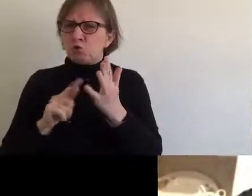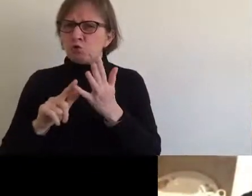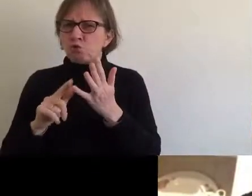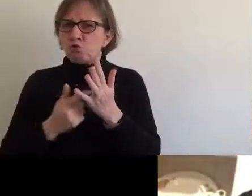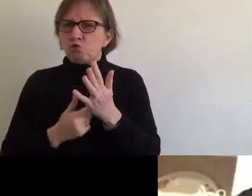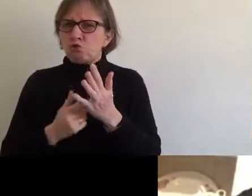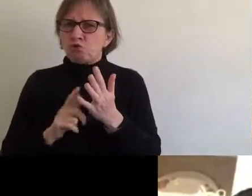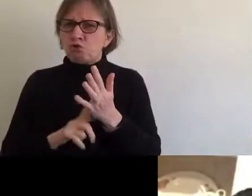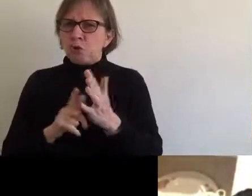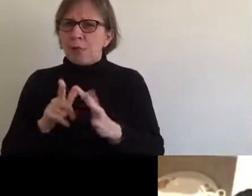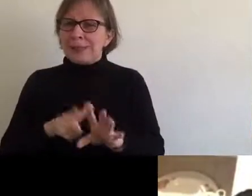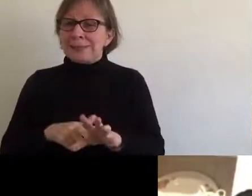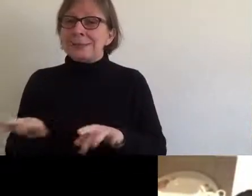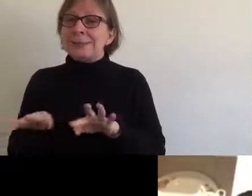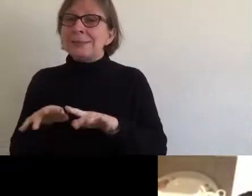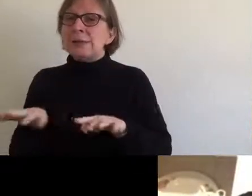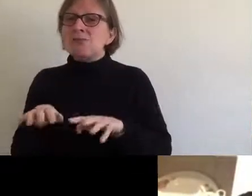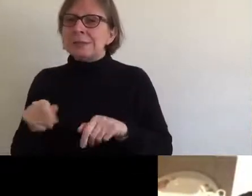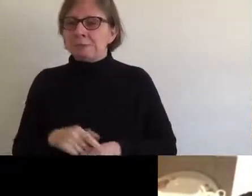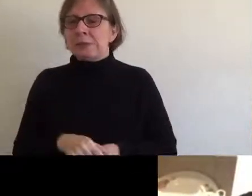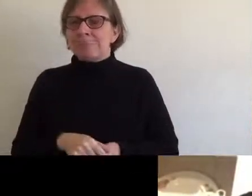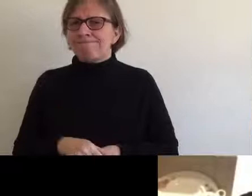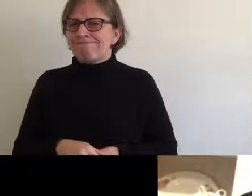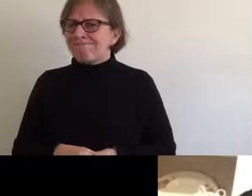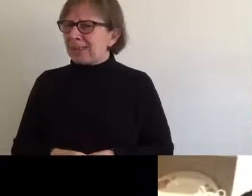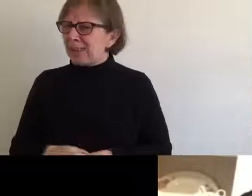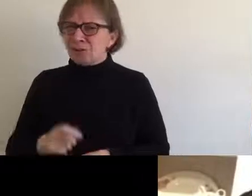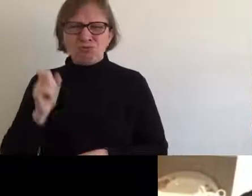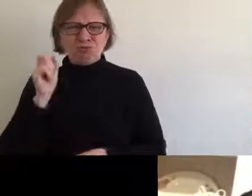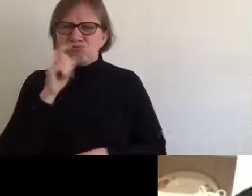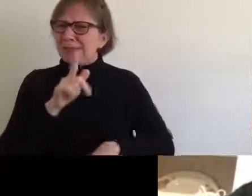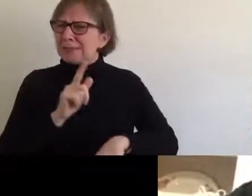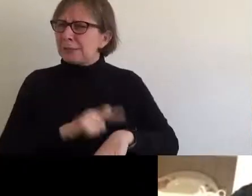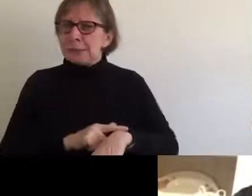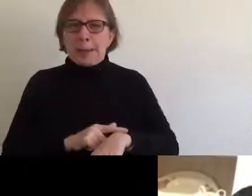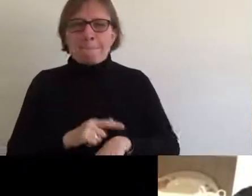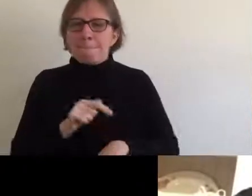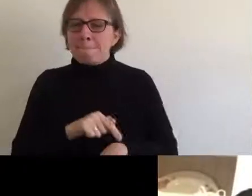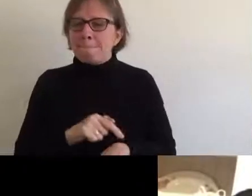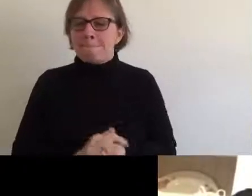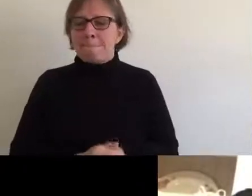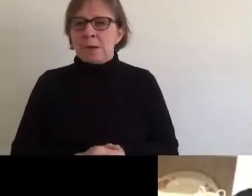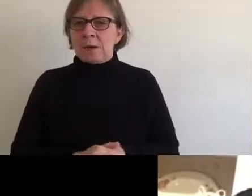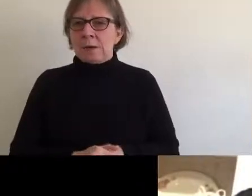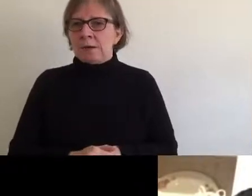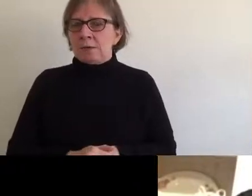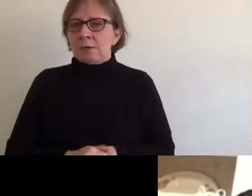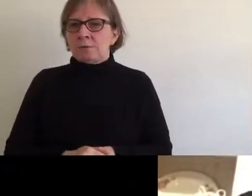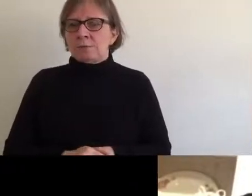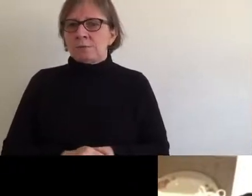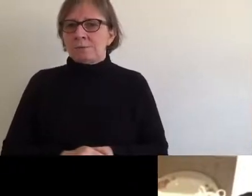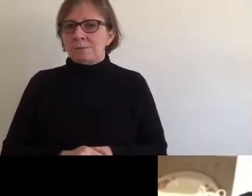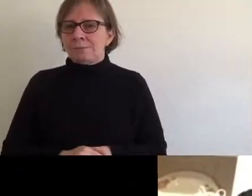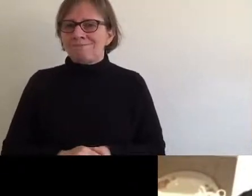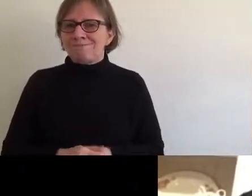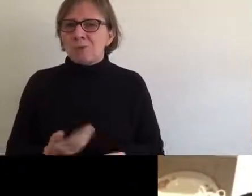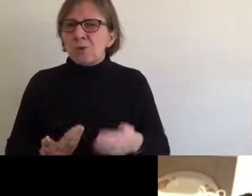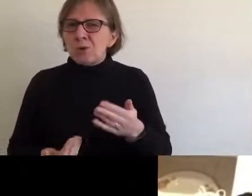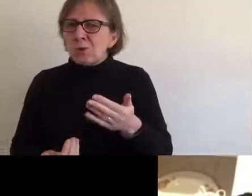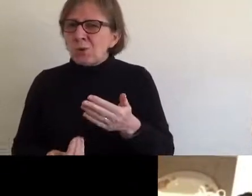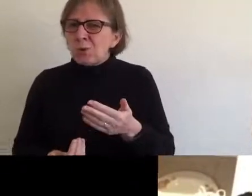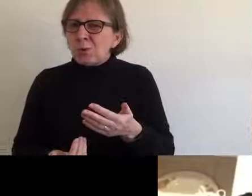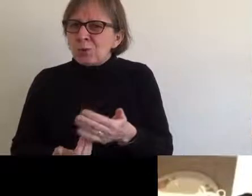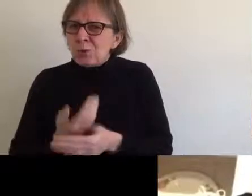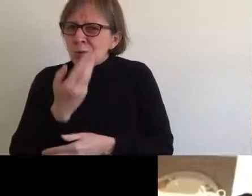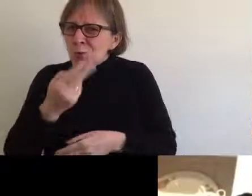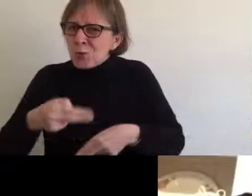Lane. It's a strange time, isn't it? But I'm sure you'll agree that we're all finding very different ways